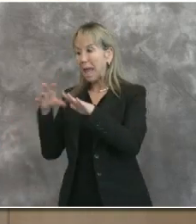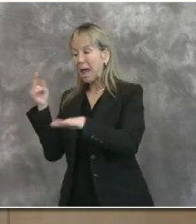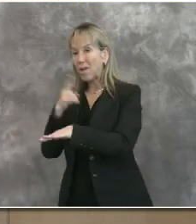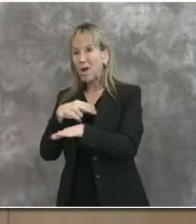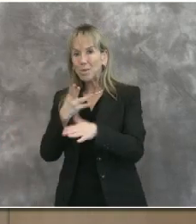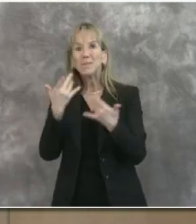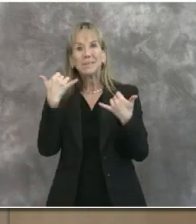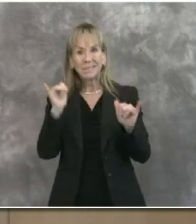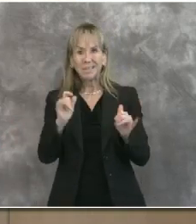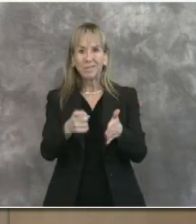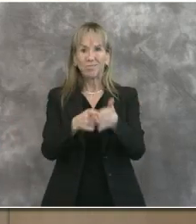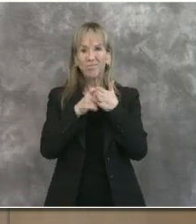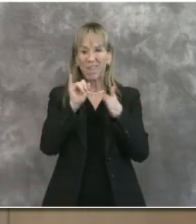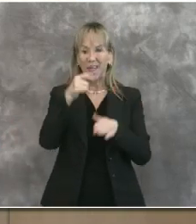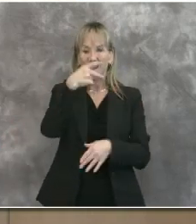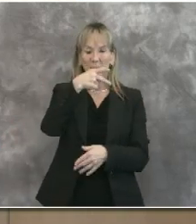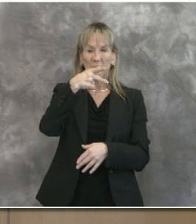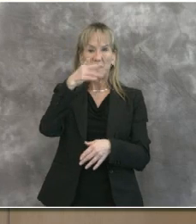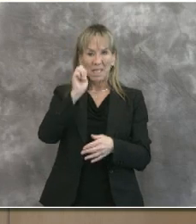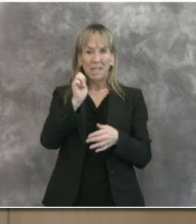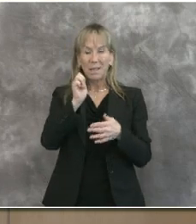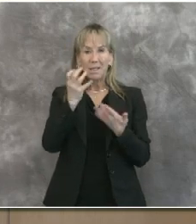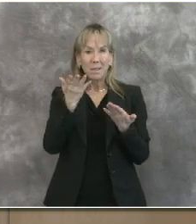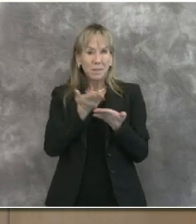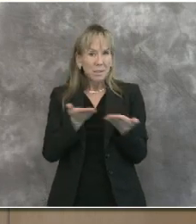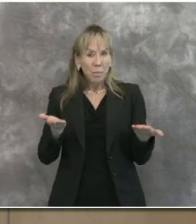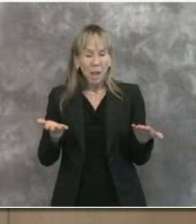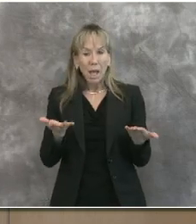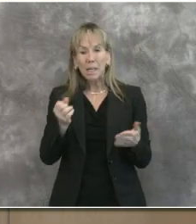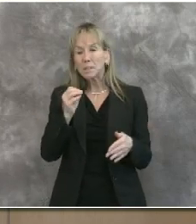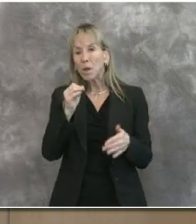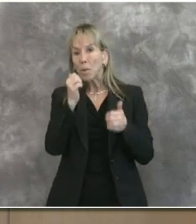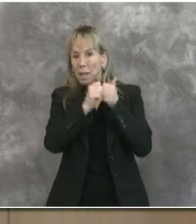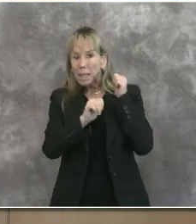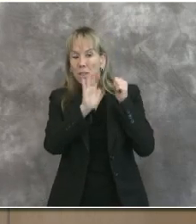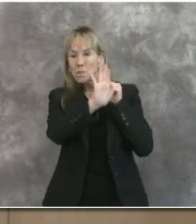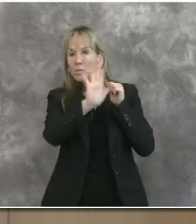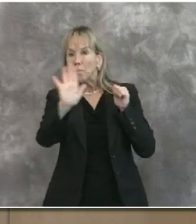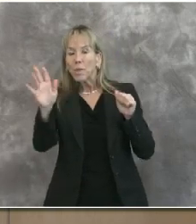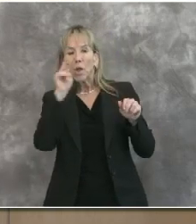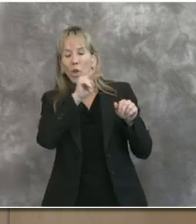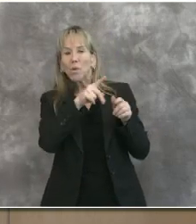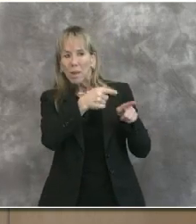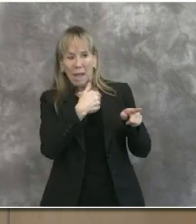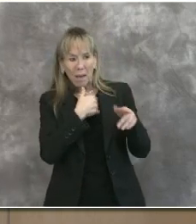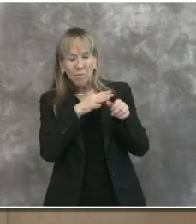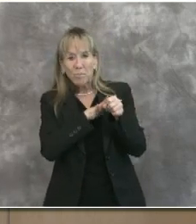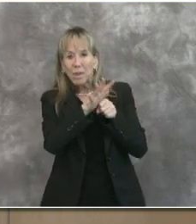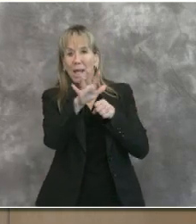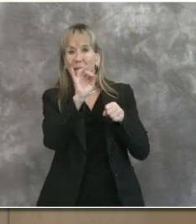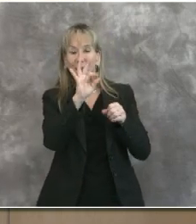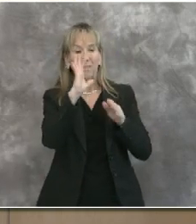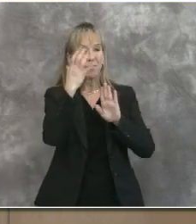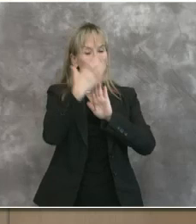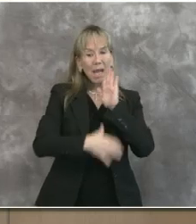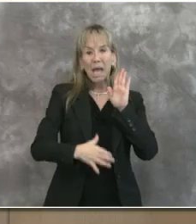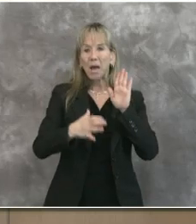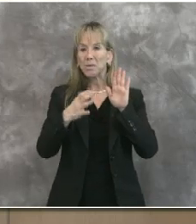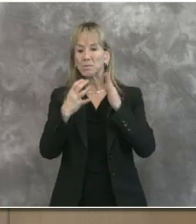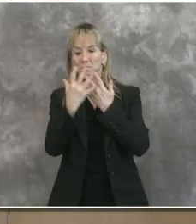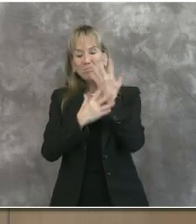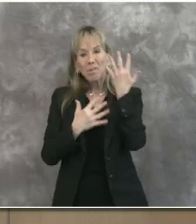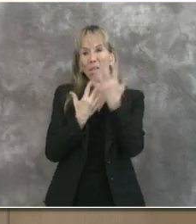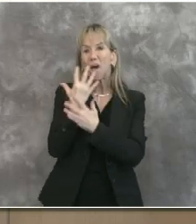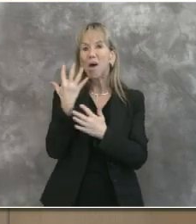system needs to look at their availability of equipment, particularly the gowns, gloves, masks, and